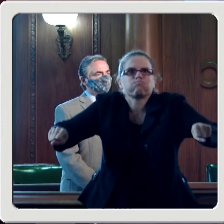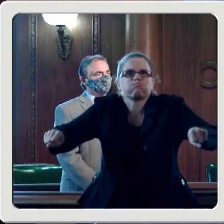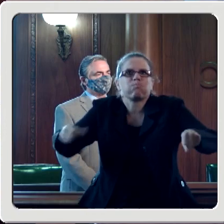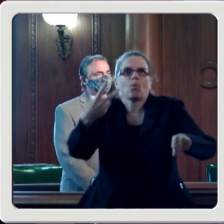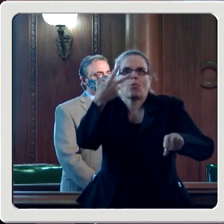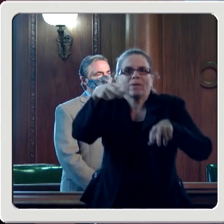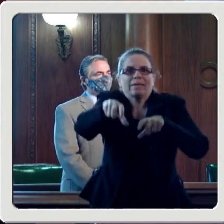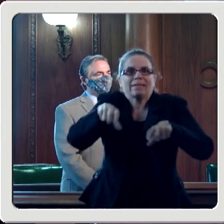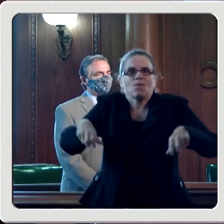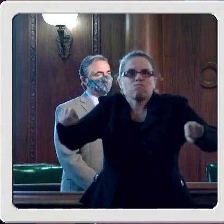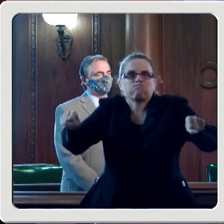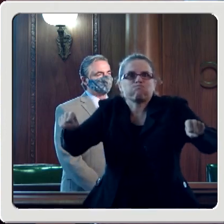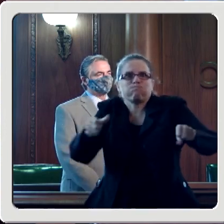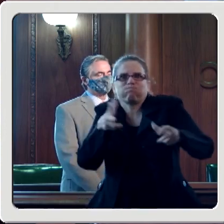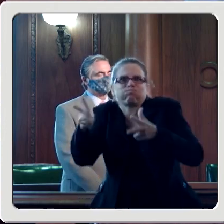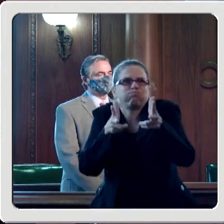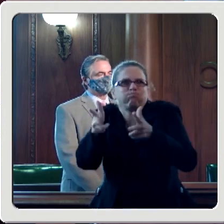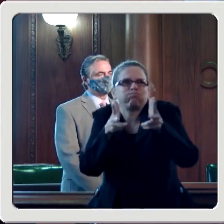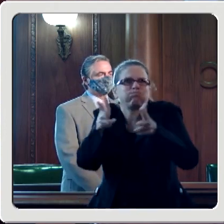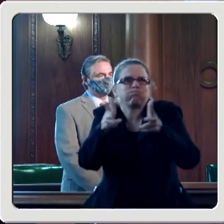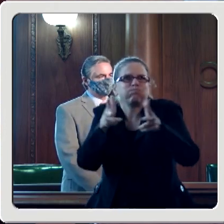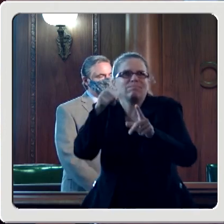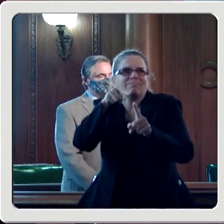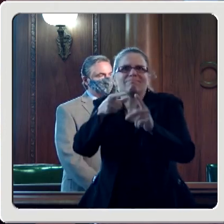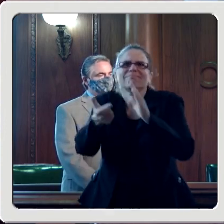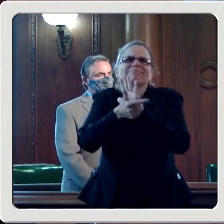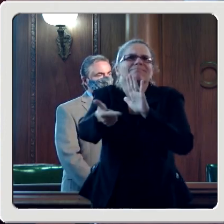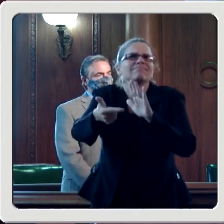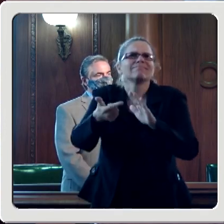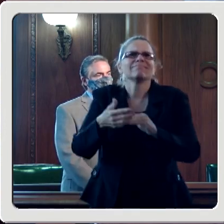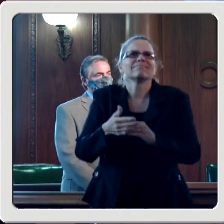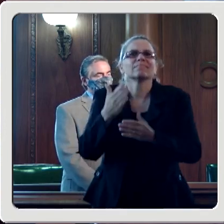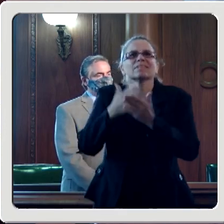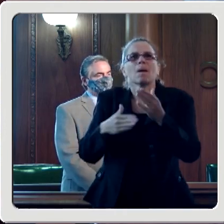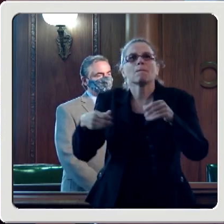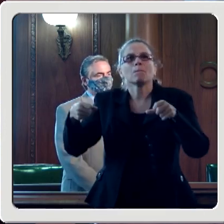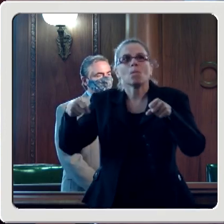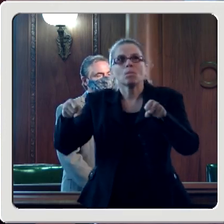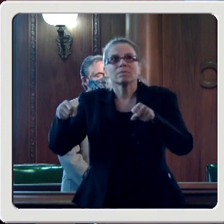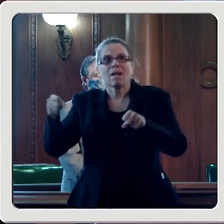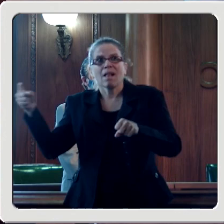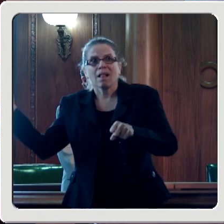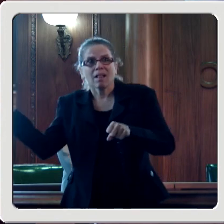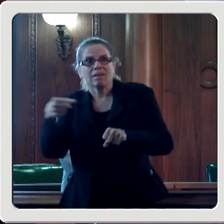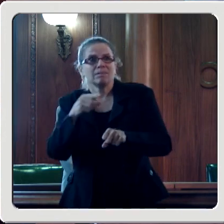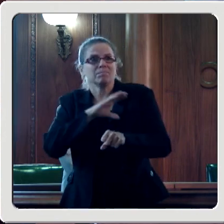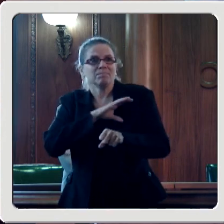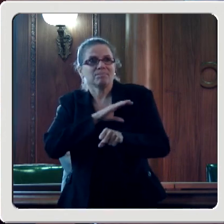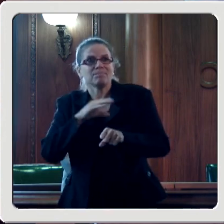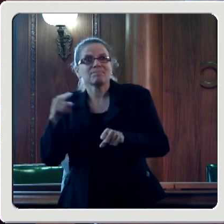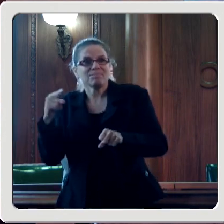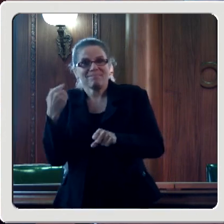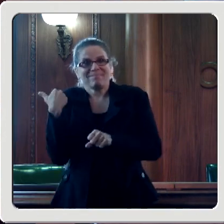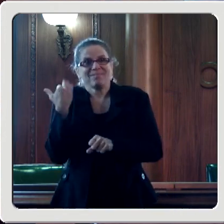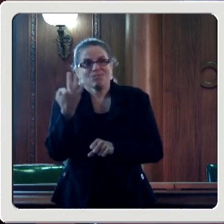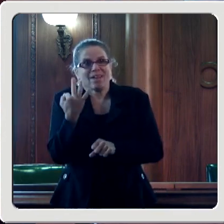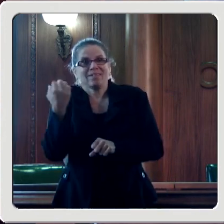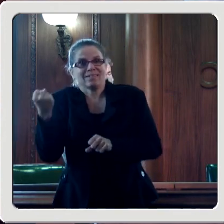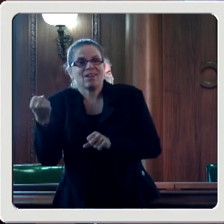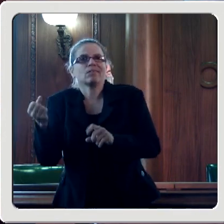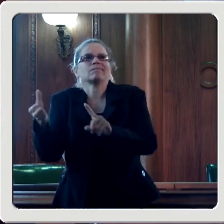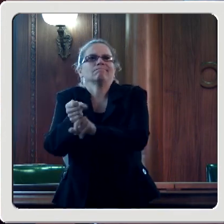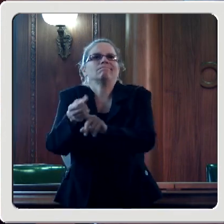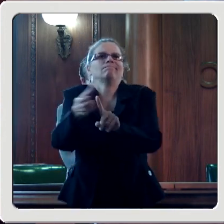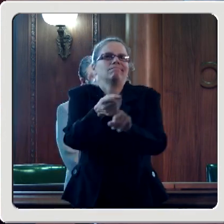with some of the enduro motorcycles and some cruisers, and Friday and Saturday we issued several